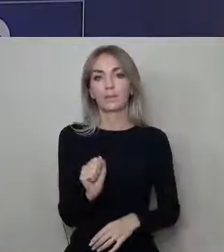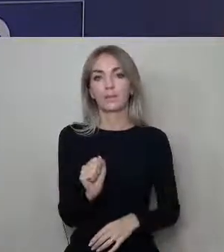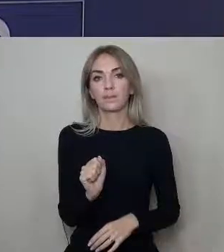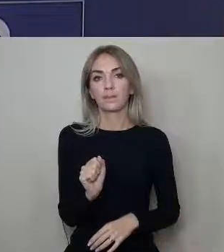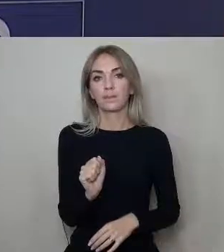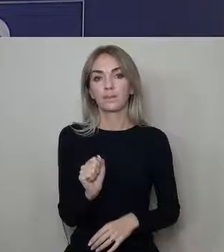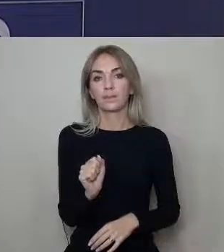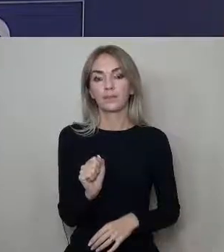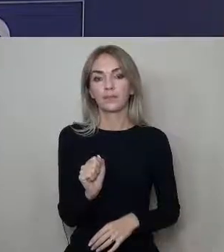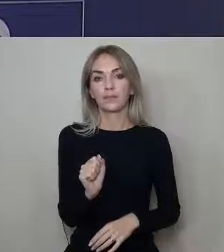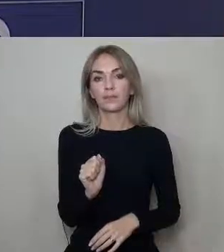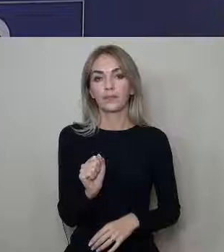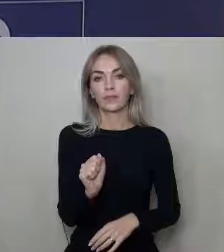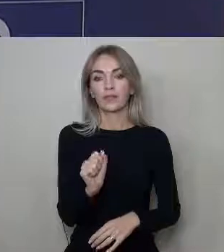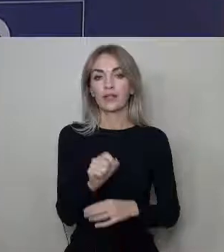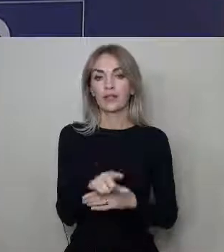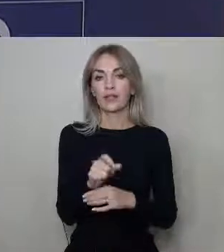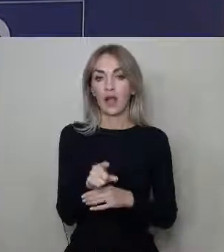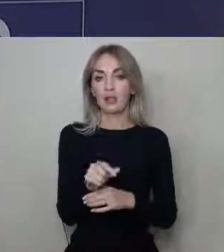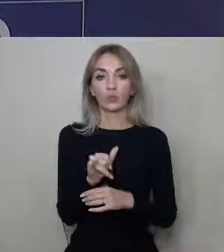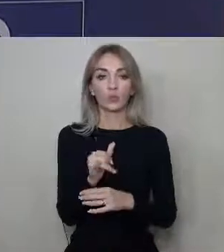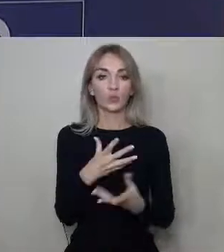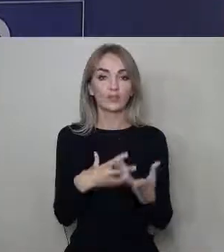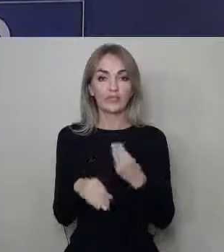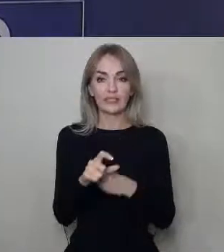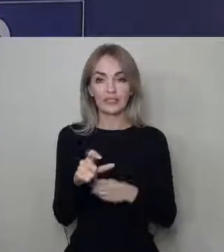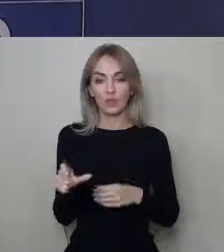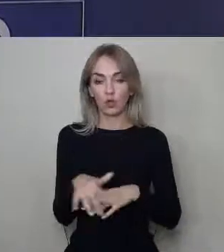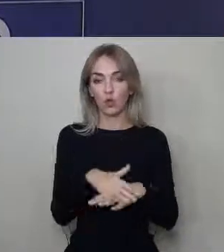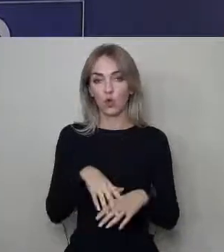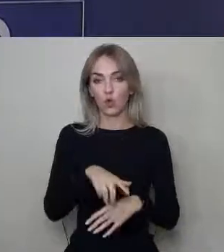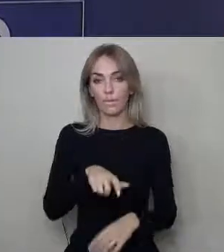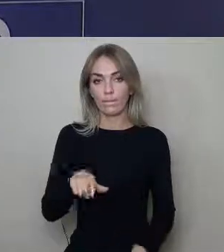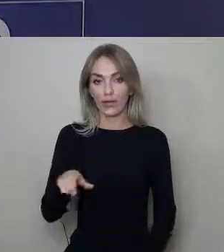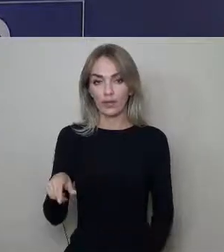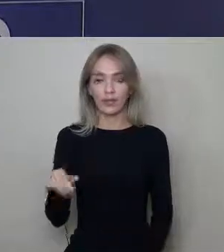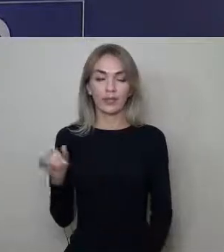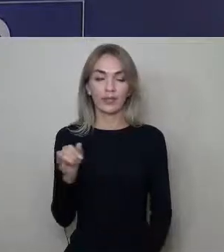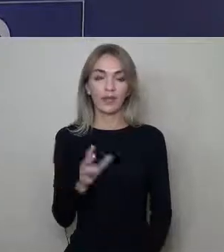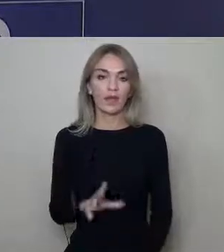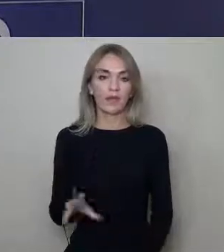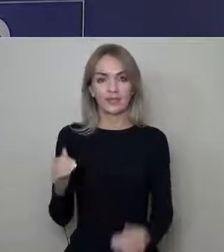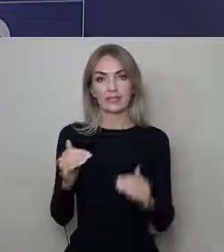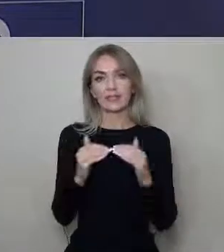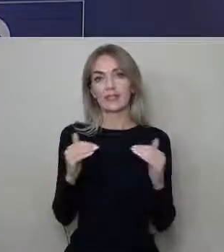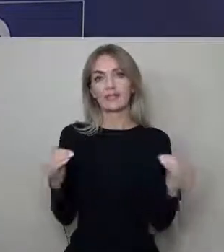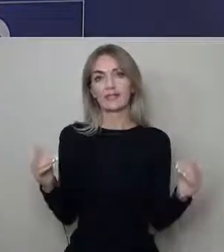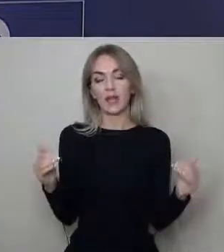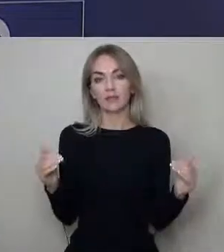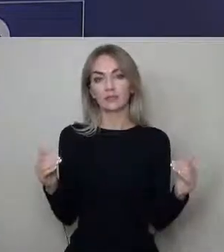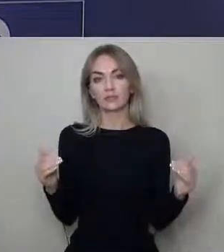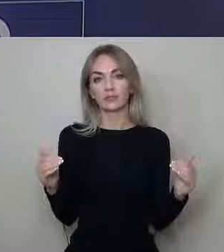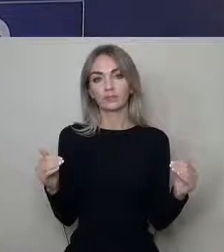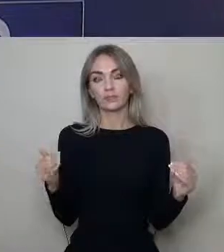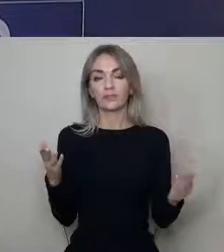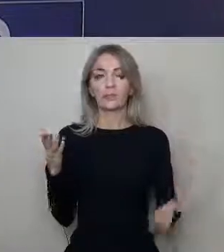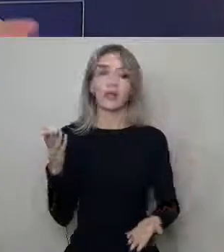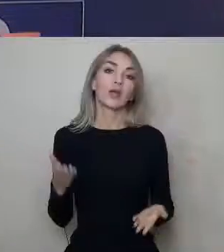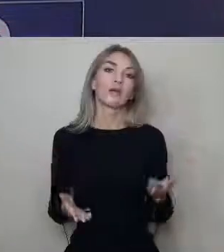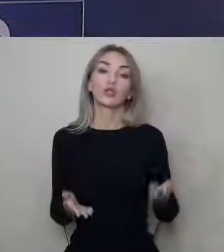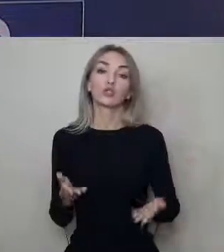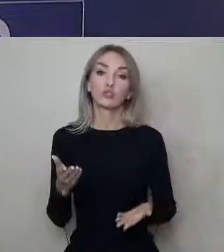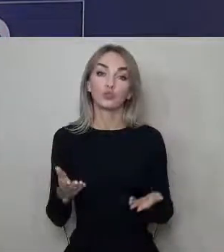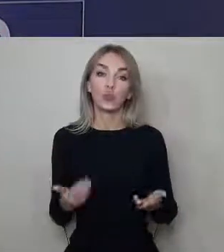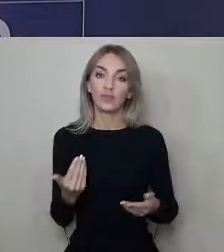held in most of the constituencies, and that's a super task of all communities and for the commissions of